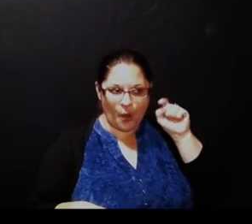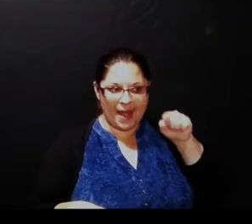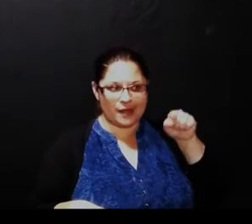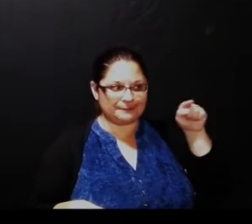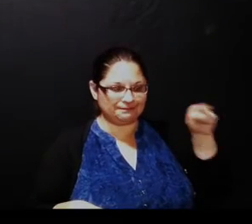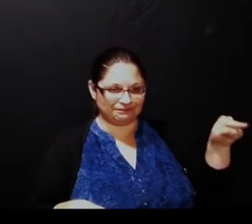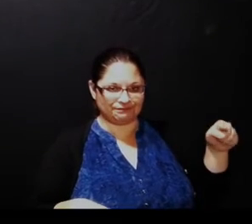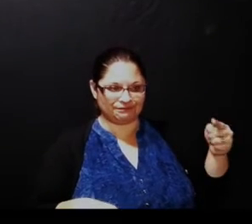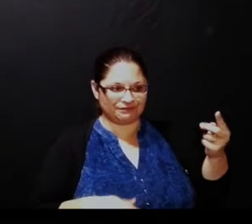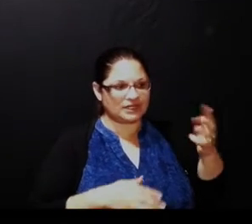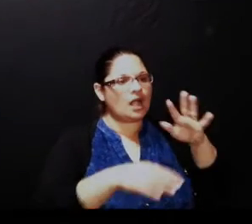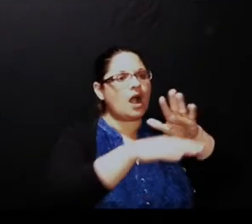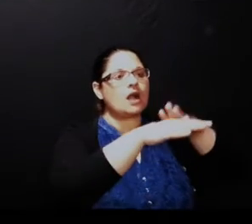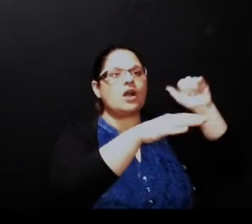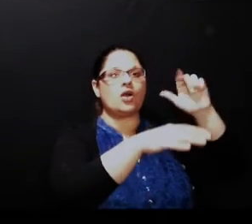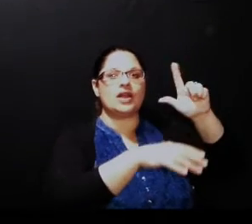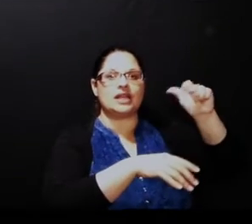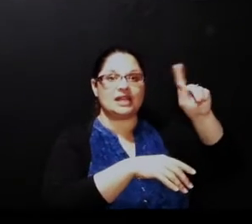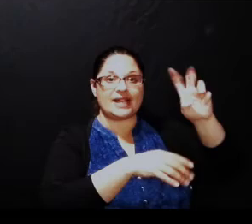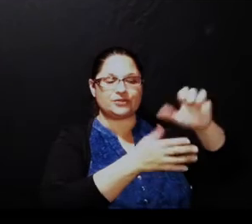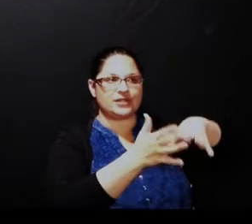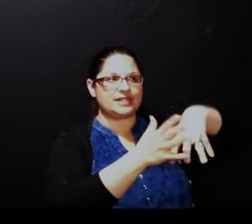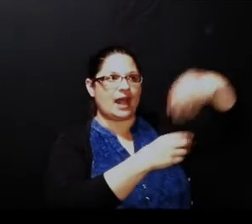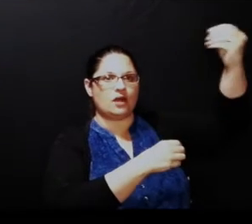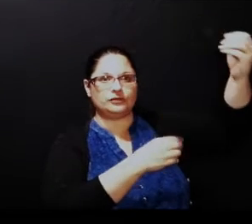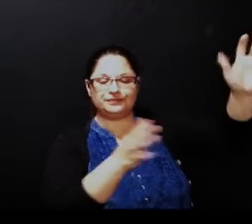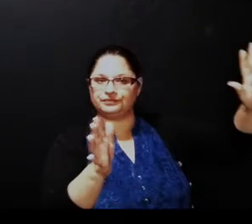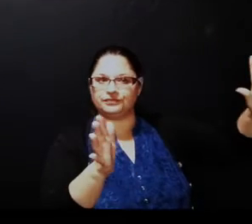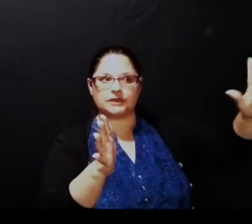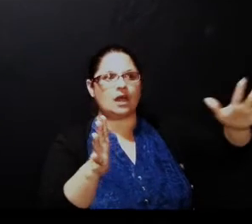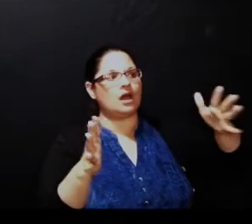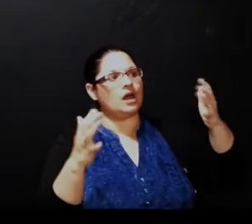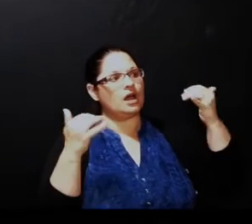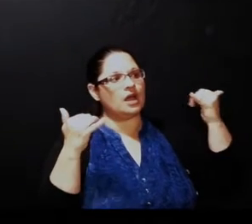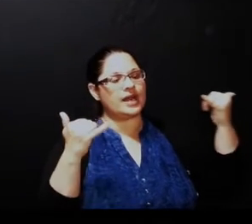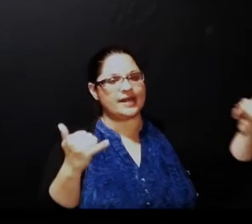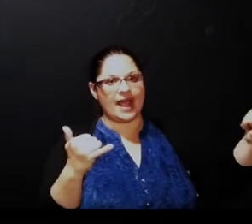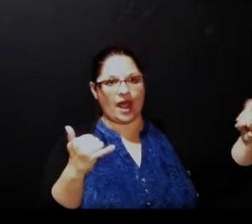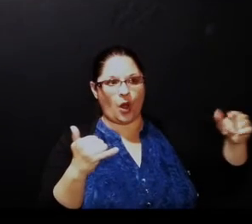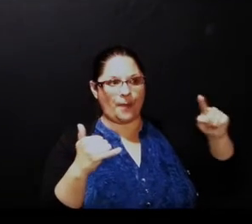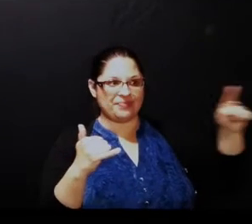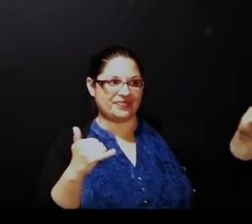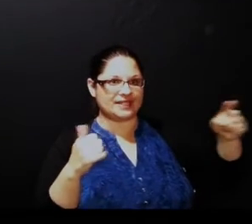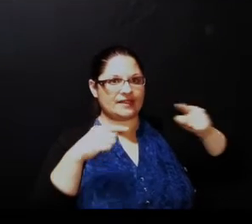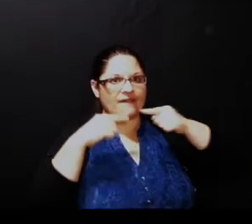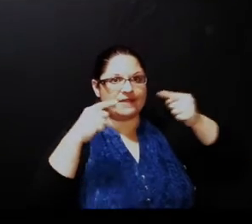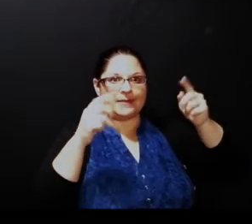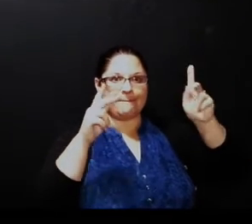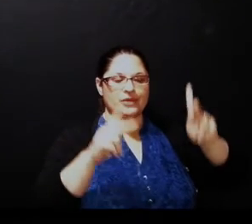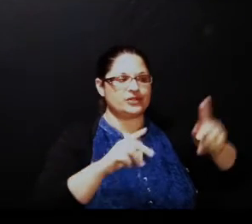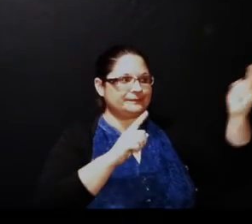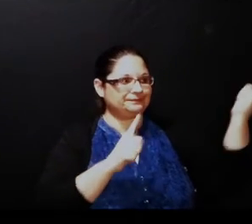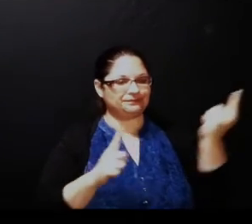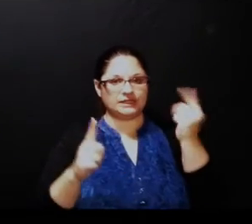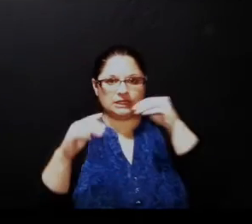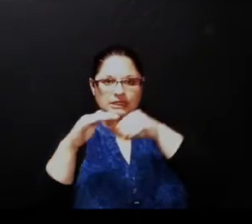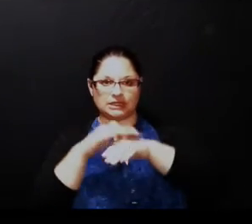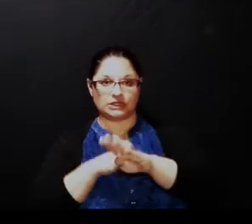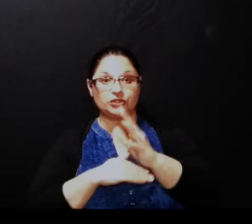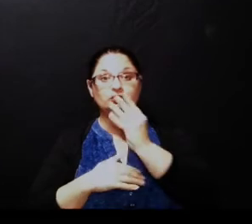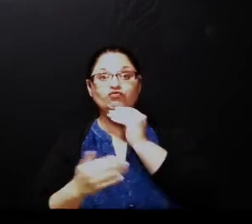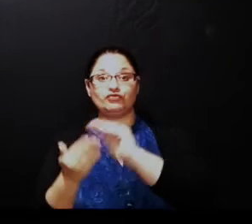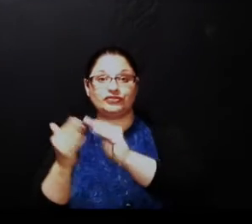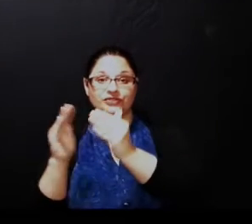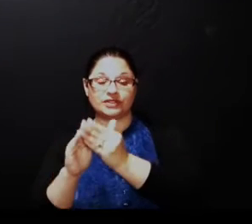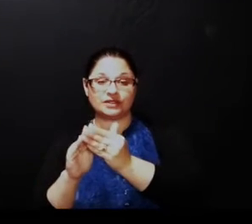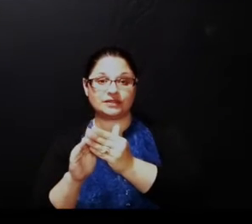enters the city of Jerusalem, people are lining the roads in the excitement of what Jesus had accomplished in his life. Just wanted